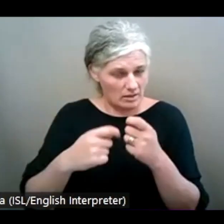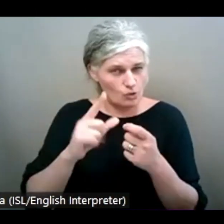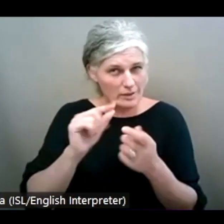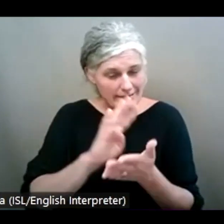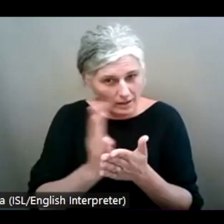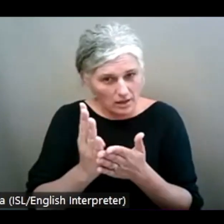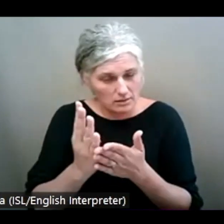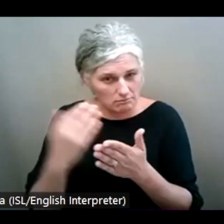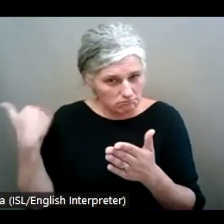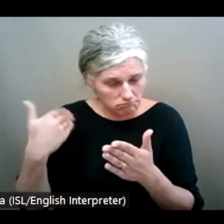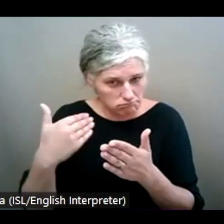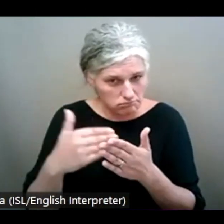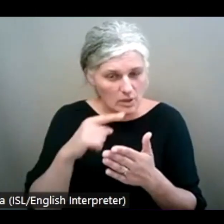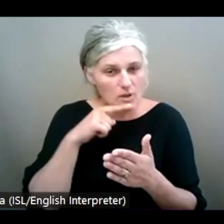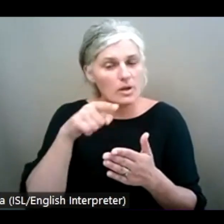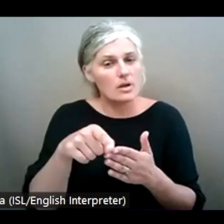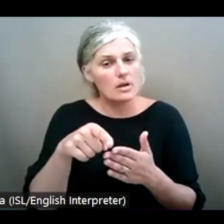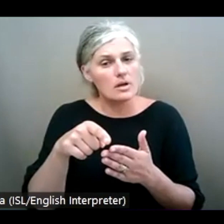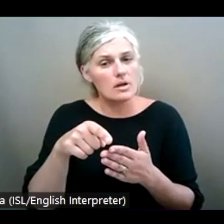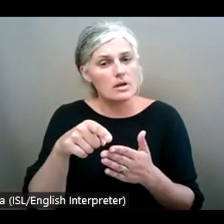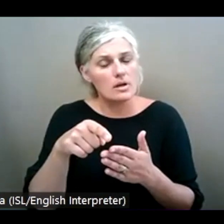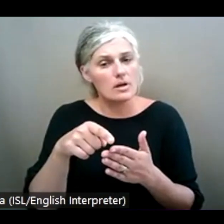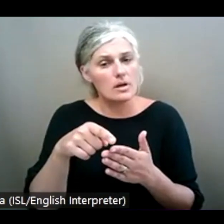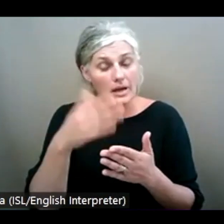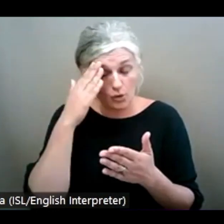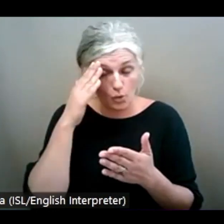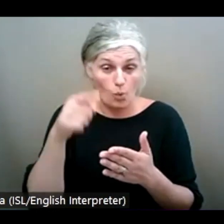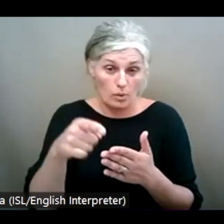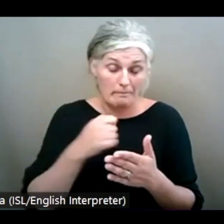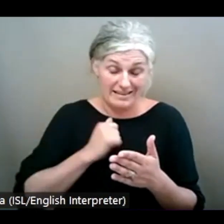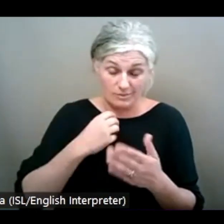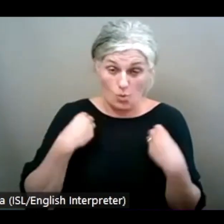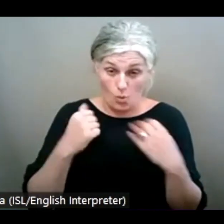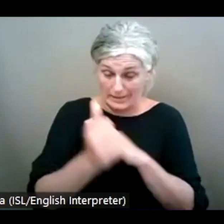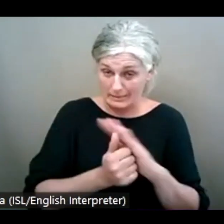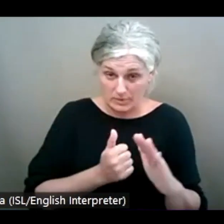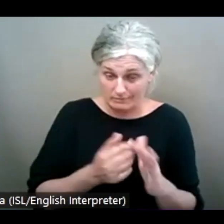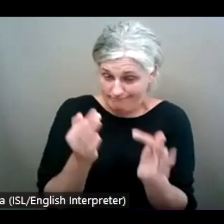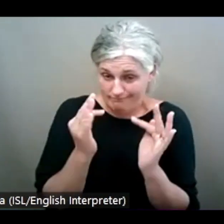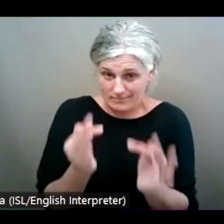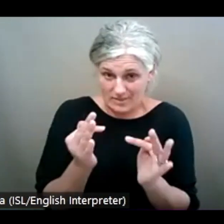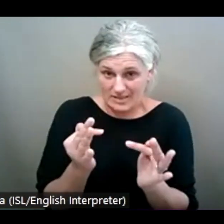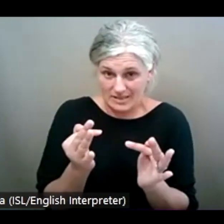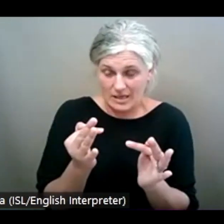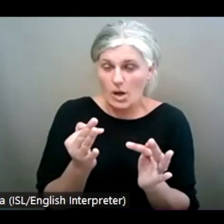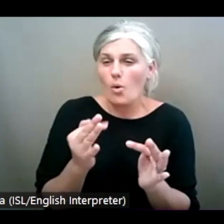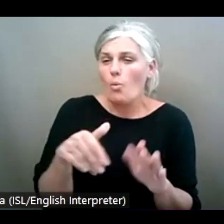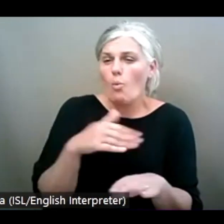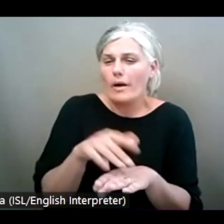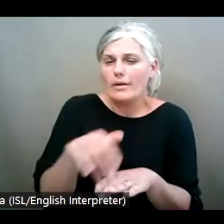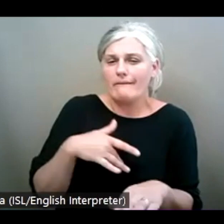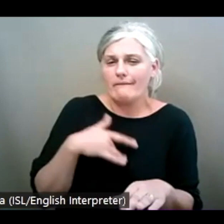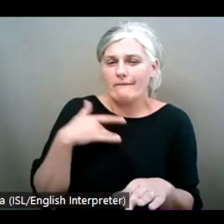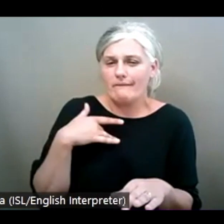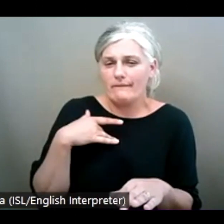But why do you think, and I know from my own experience, definitely, why do you think, James, there's so